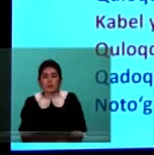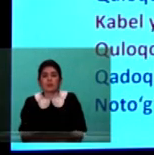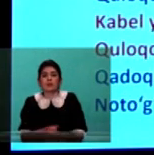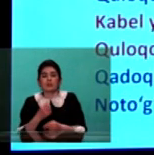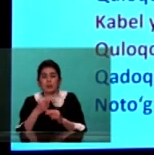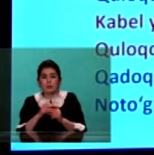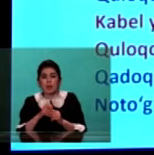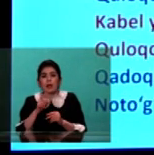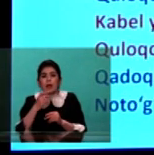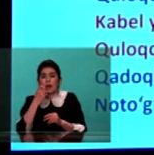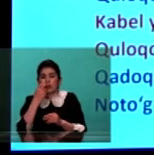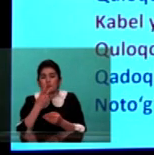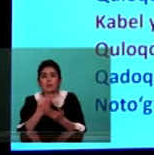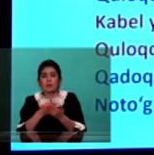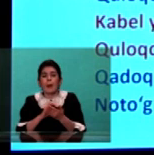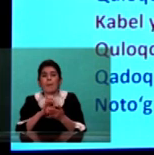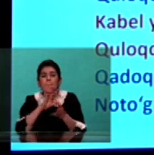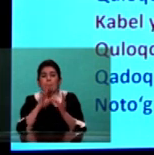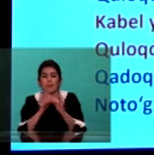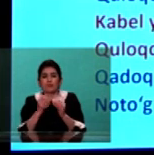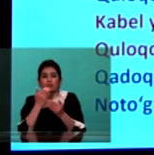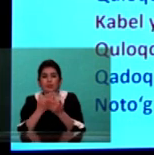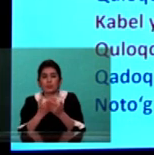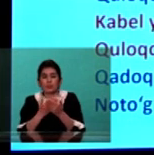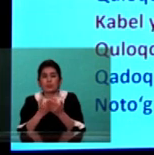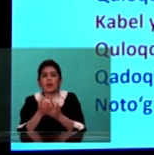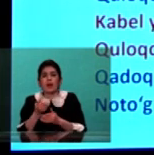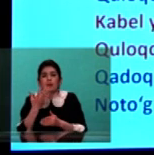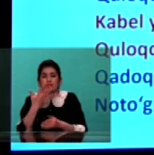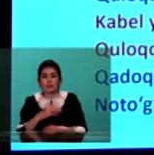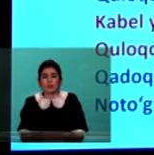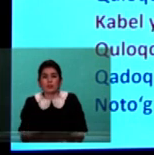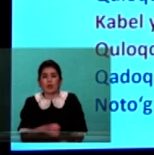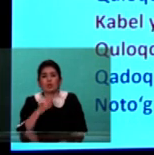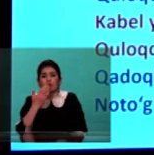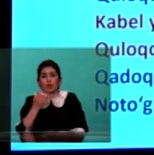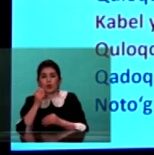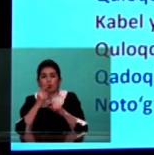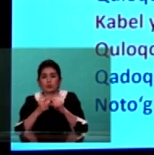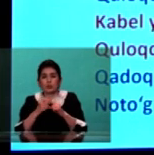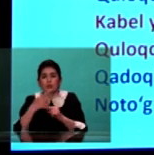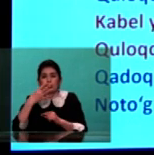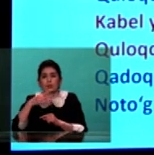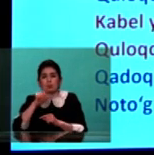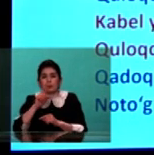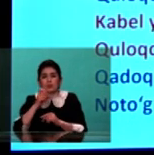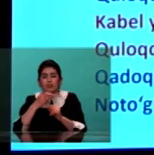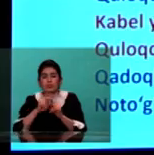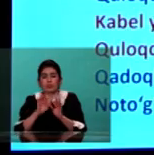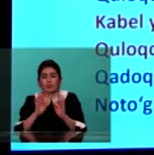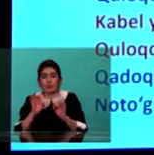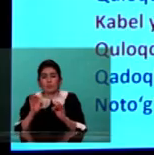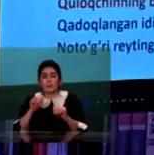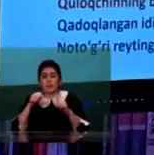Demak, keling qarab chiqaylik. Barcha sharhlarimiz qancha edi? Ularni qo'shib chiqsak 41 ta sharhga